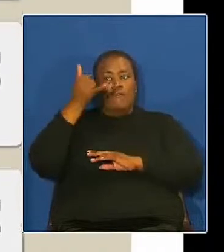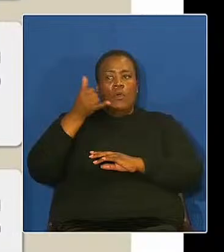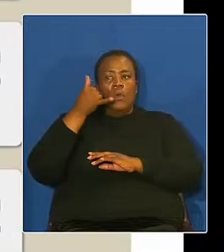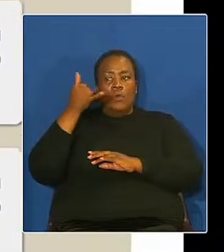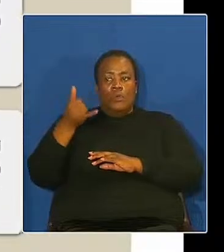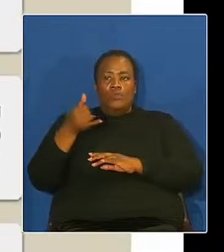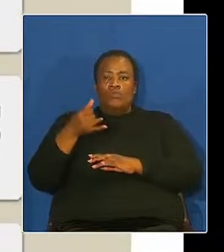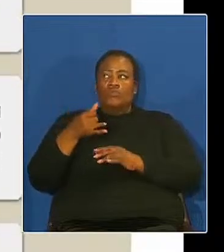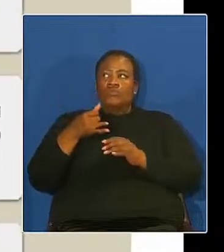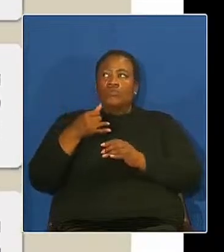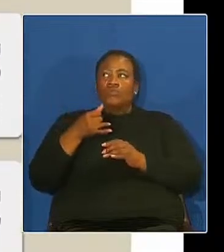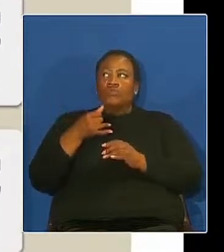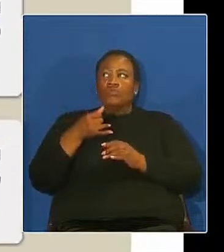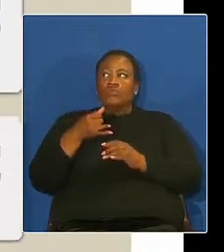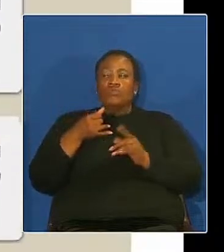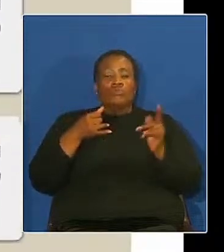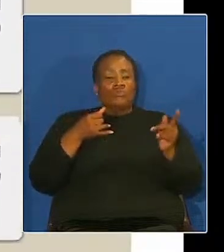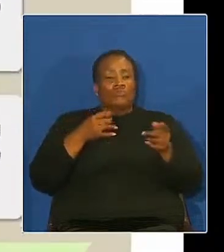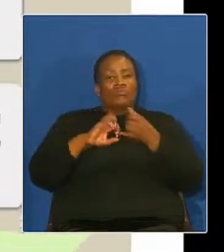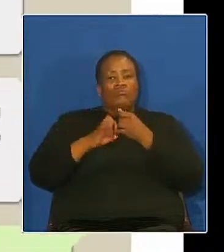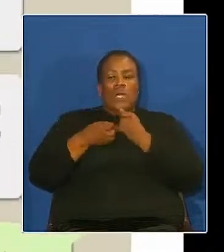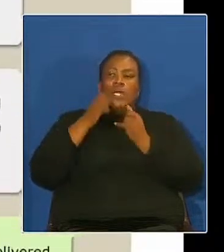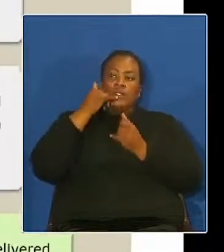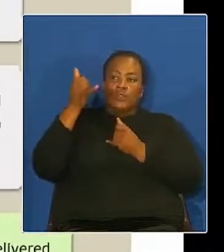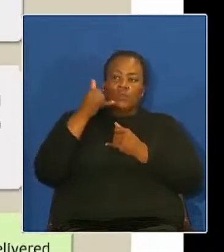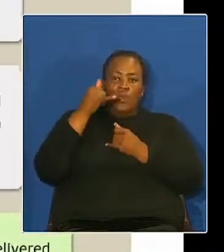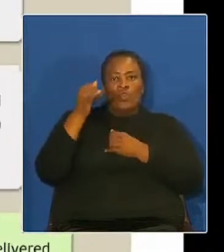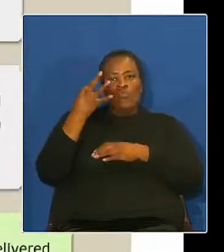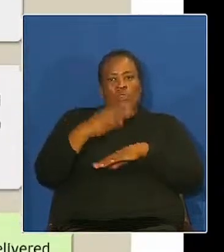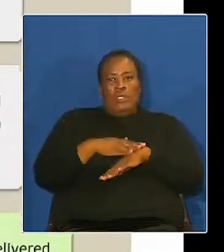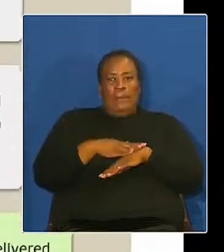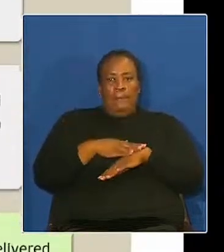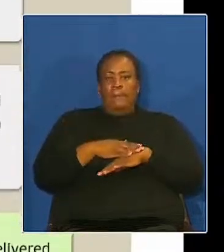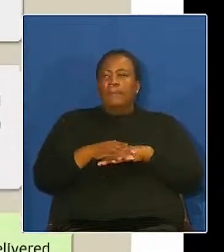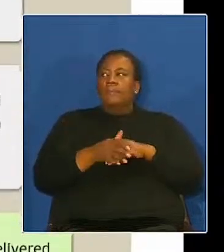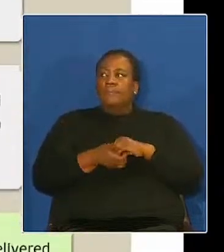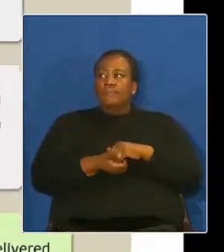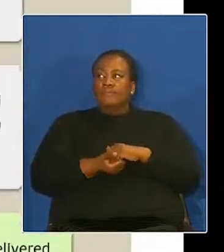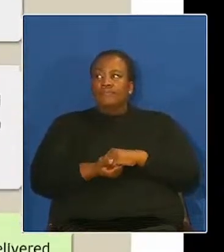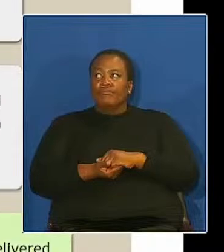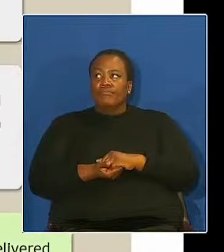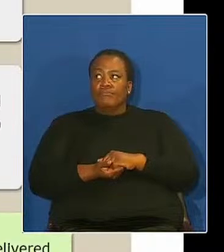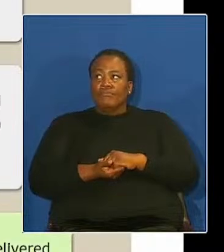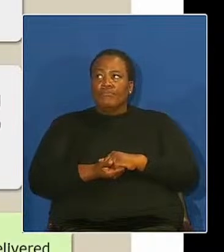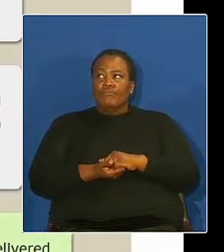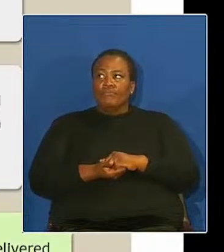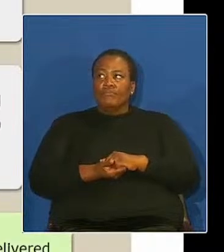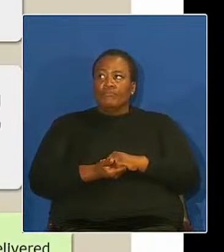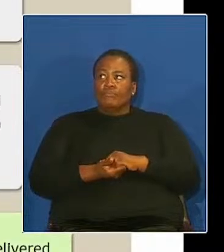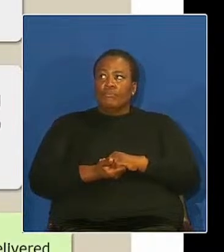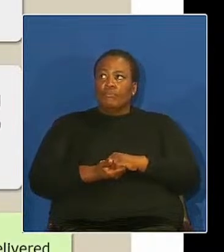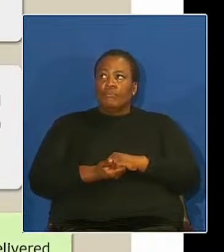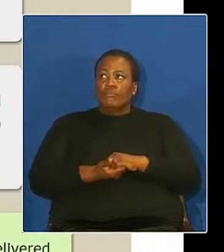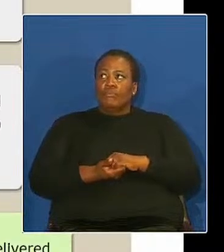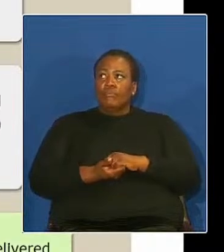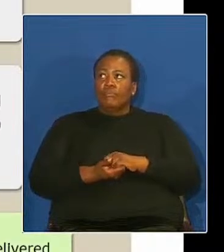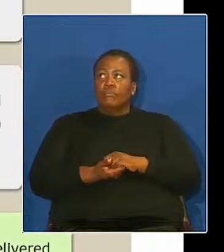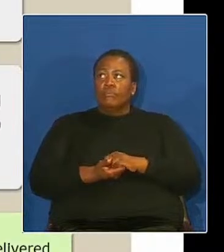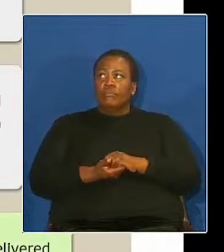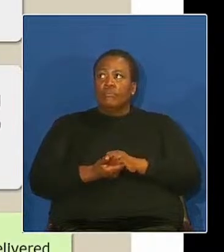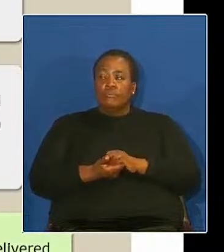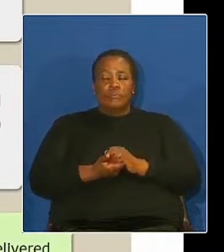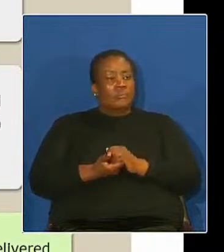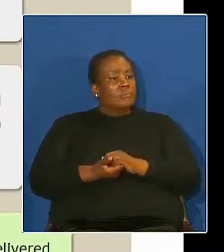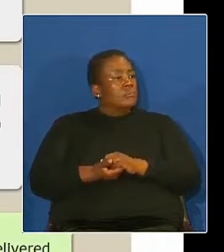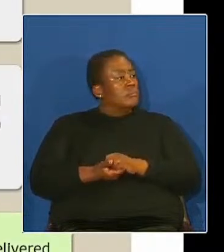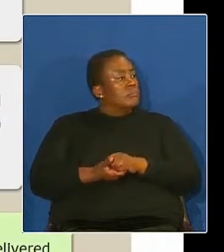that are made by Mr. Mokhotsi to Mr. Matlala up until